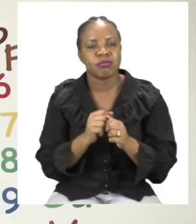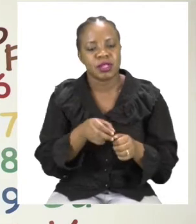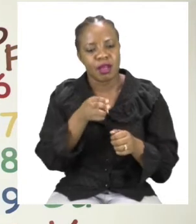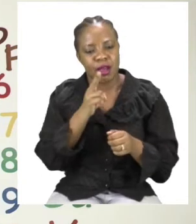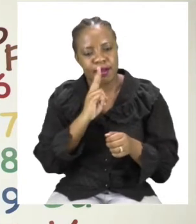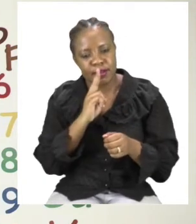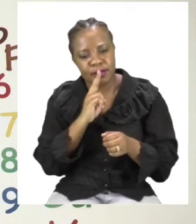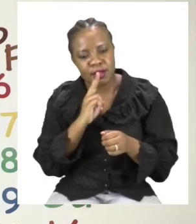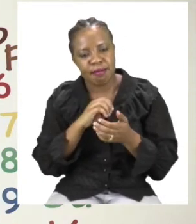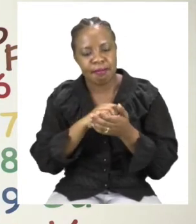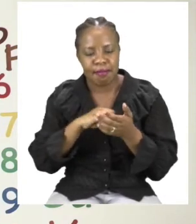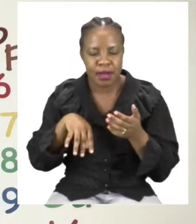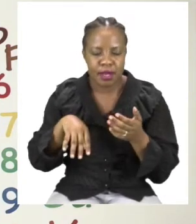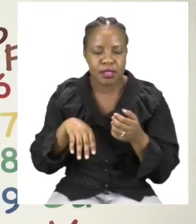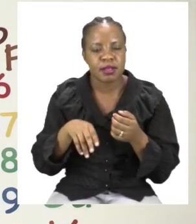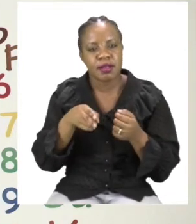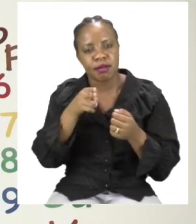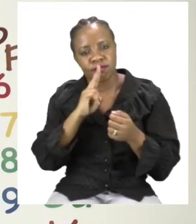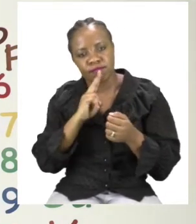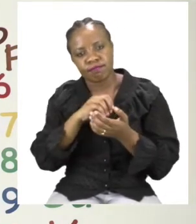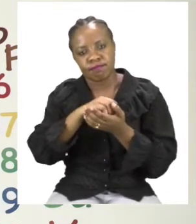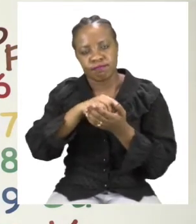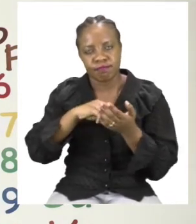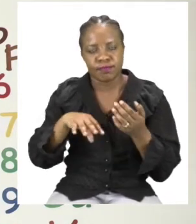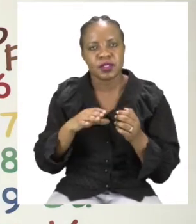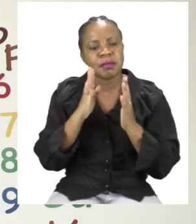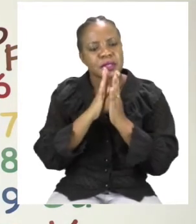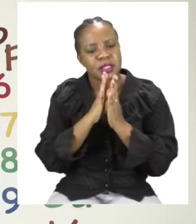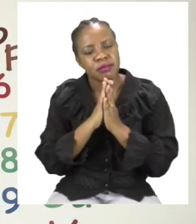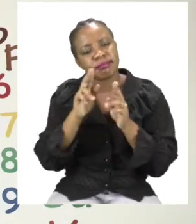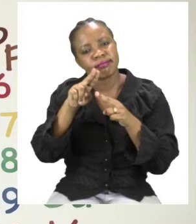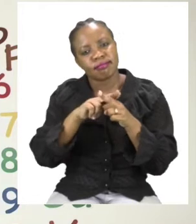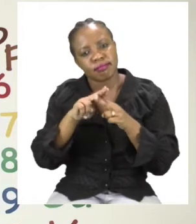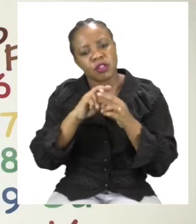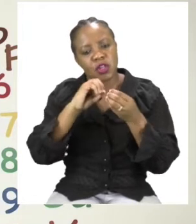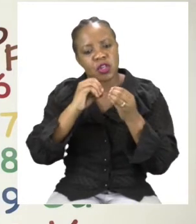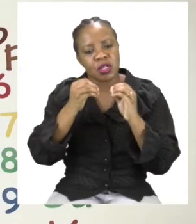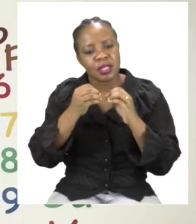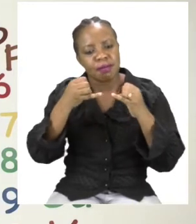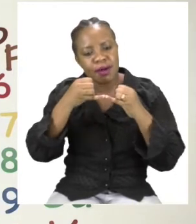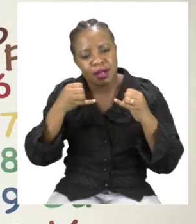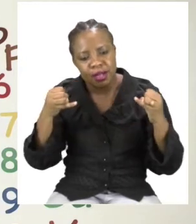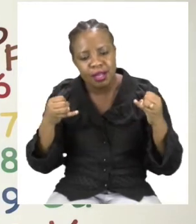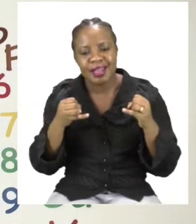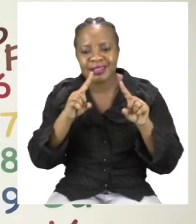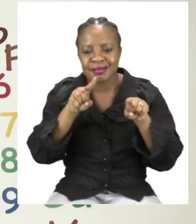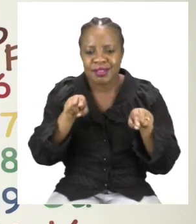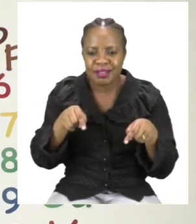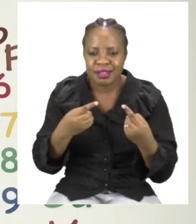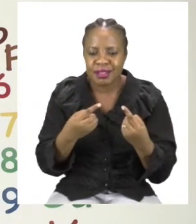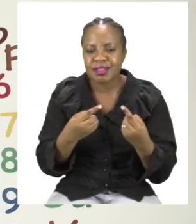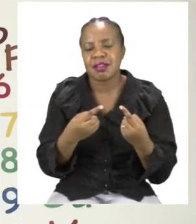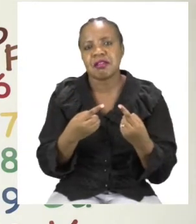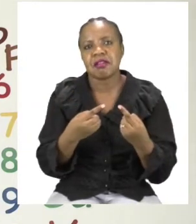take your time, make sure you use your number line, your counters, and your fingers if you need to. Don't forget about